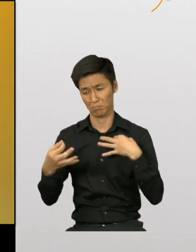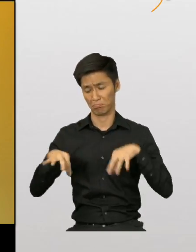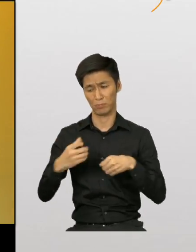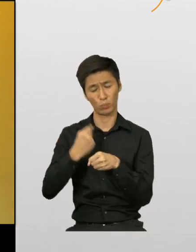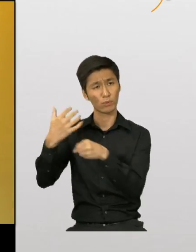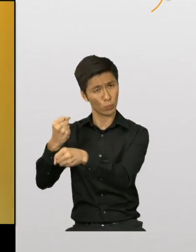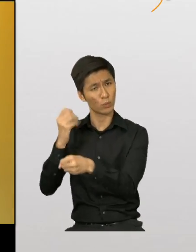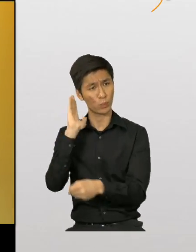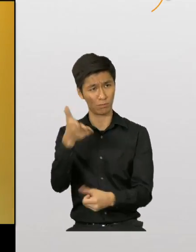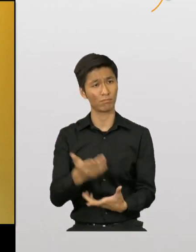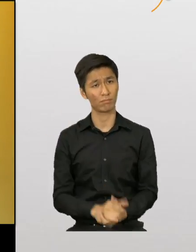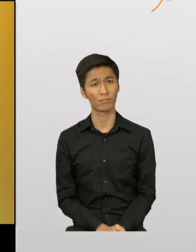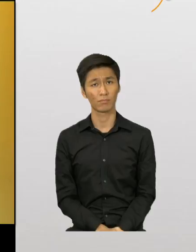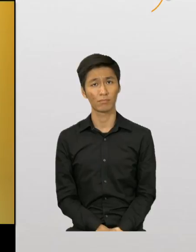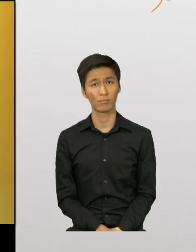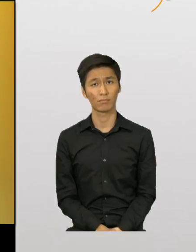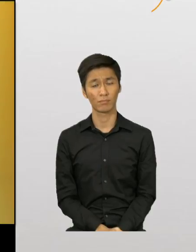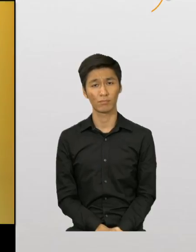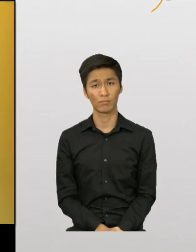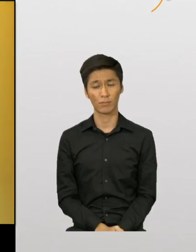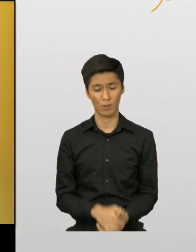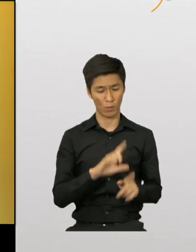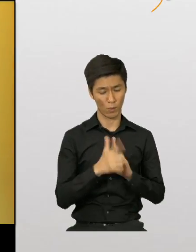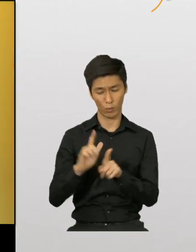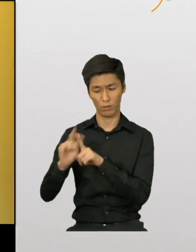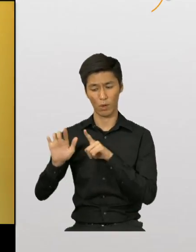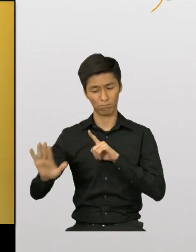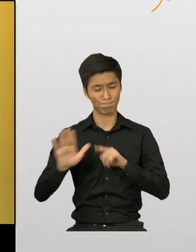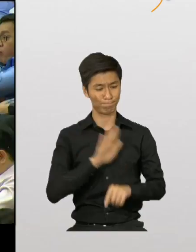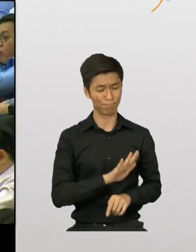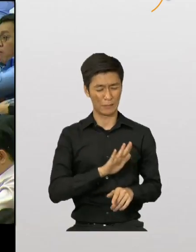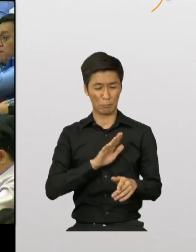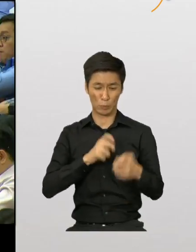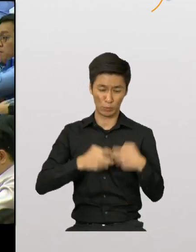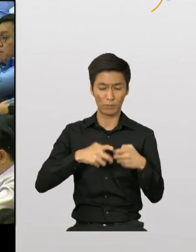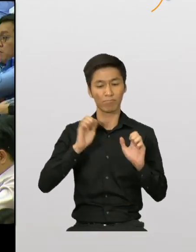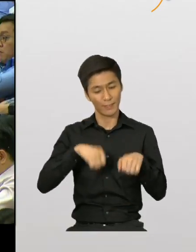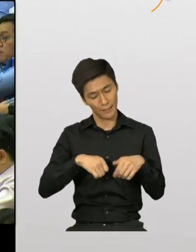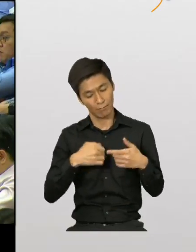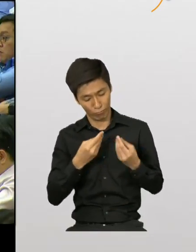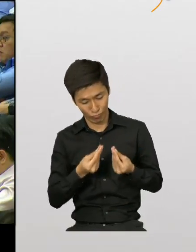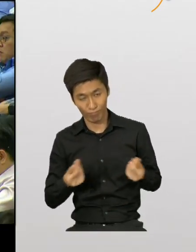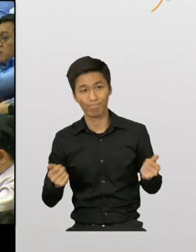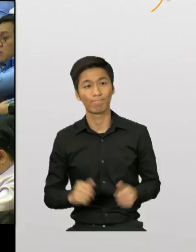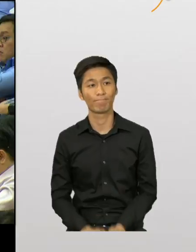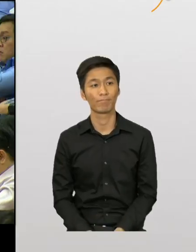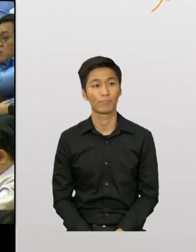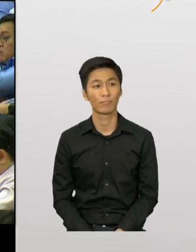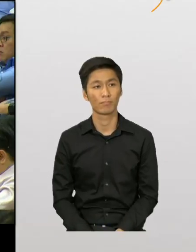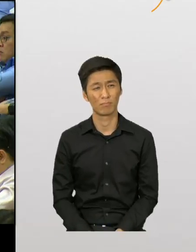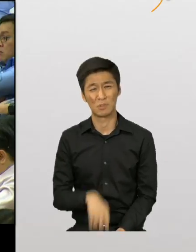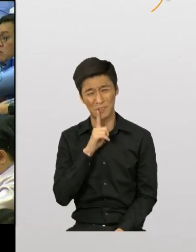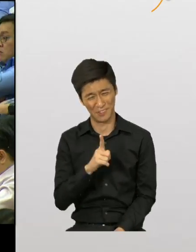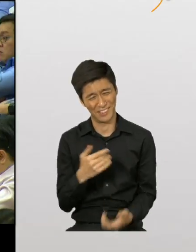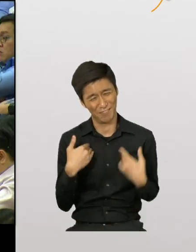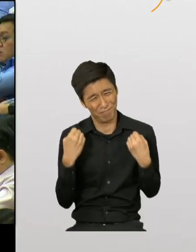cooperation, and we can also each focus on our own domestic priorities. And we have many of them. So